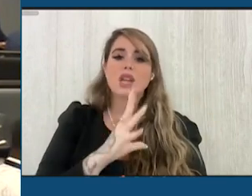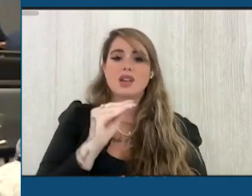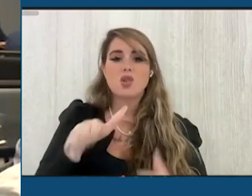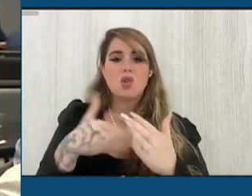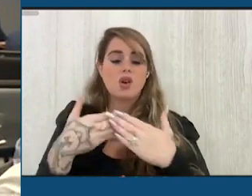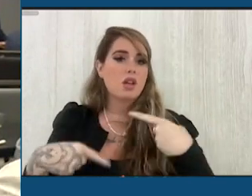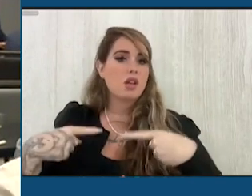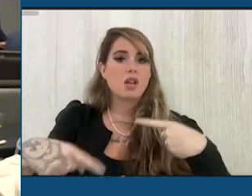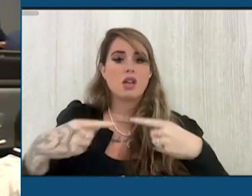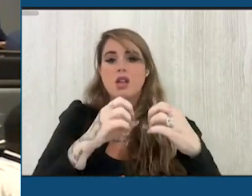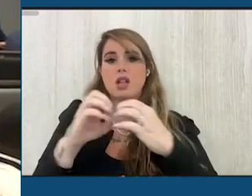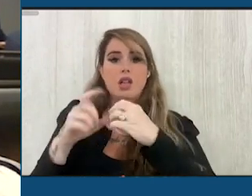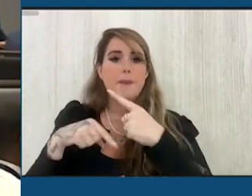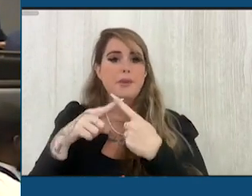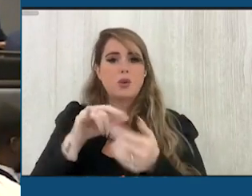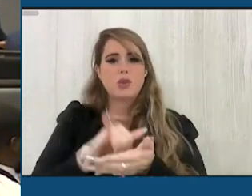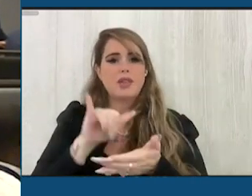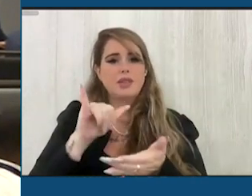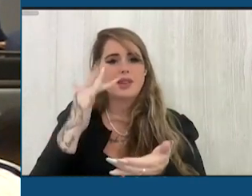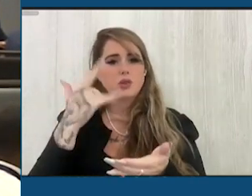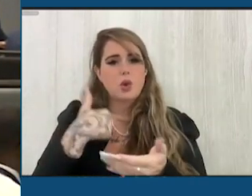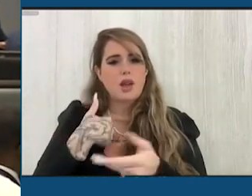made against it were the reasons why I kept it.